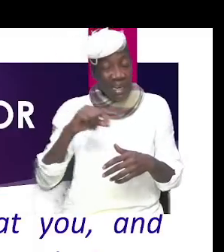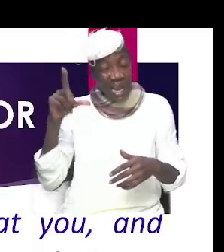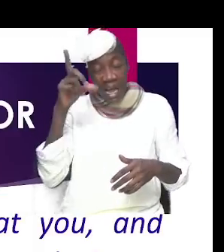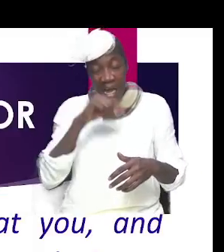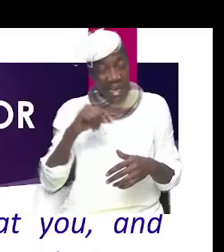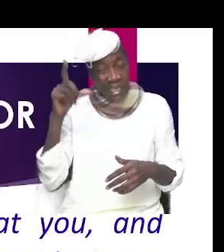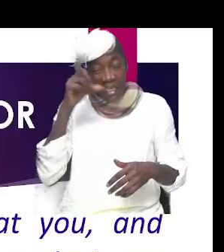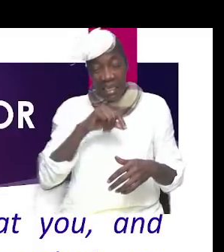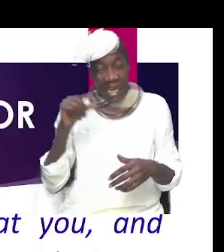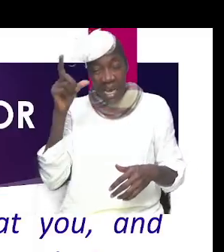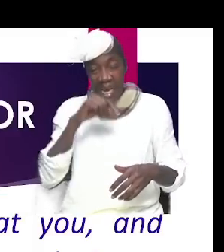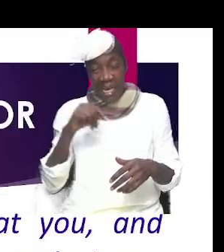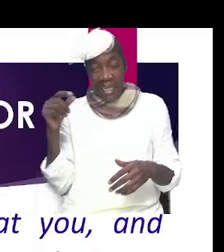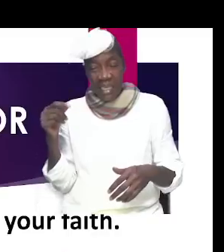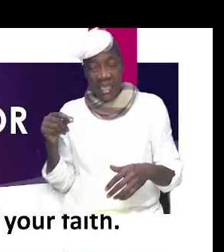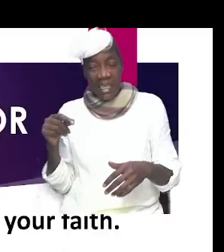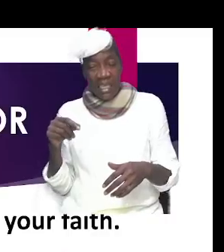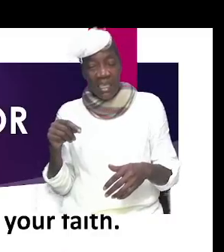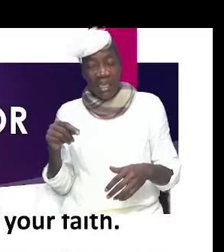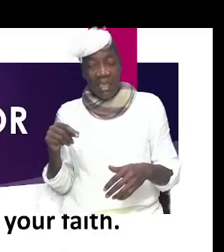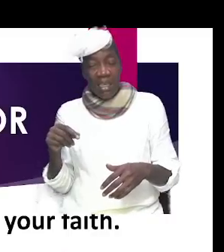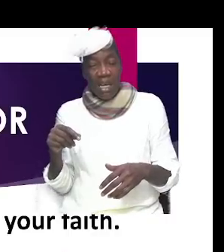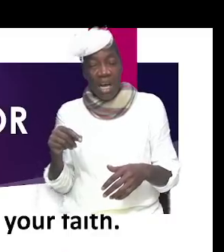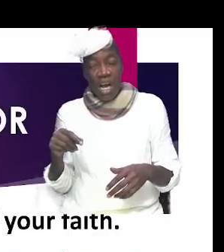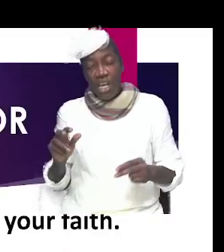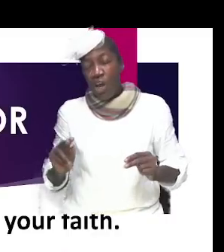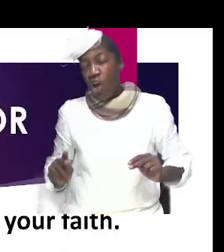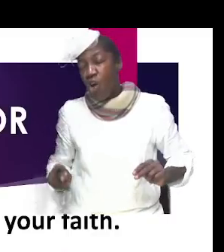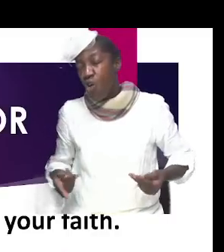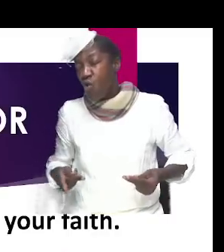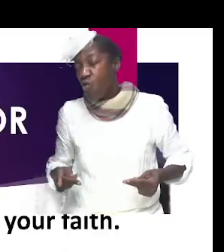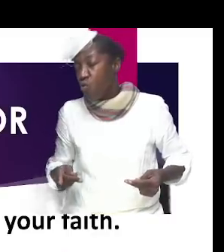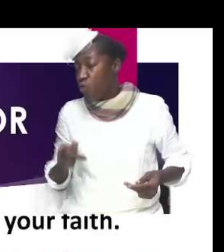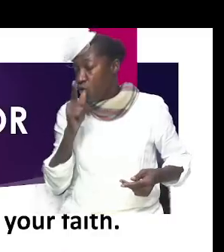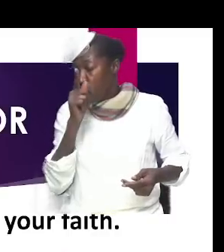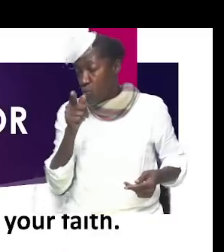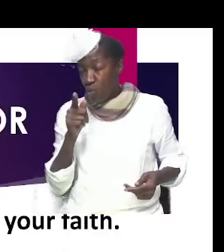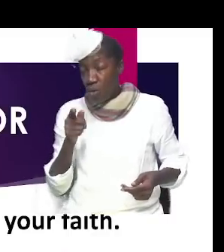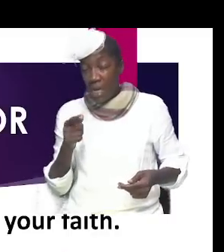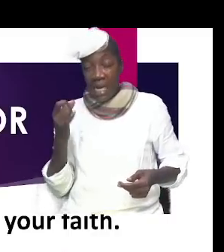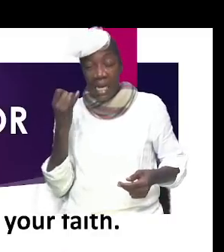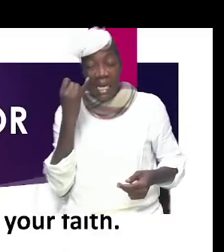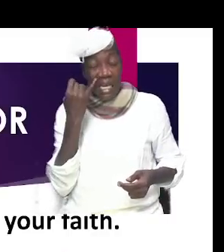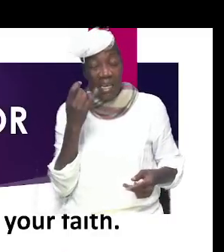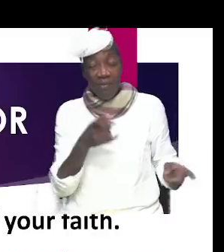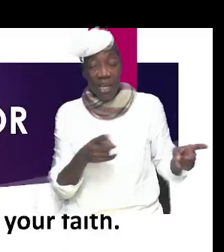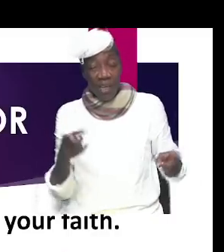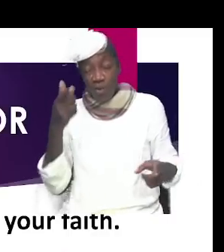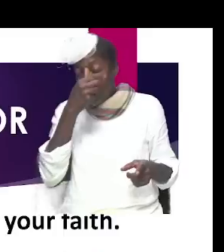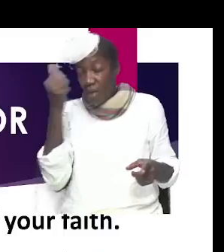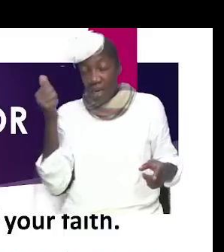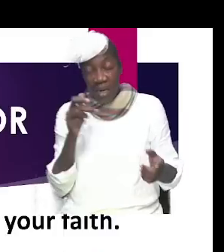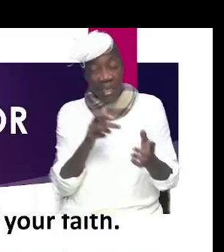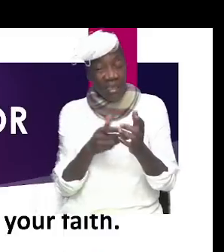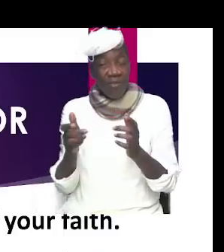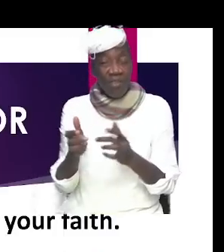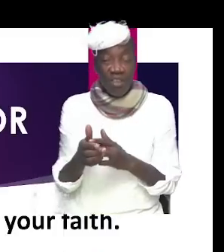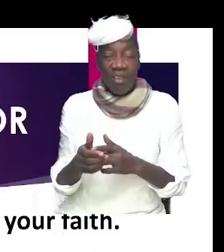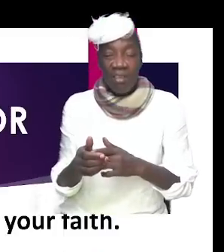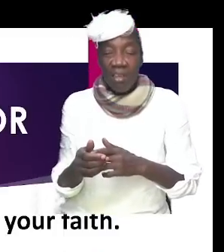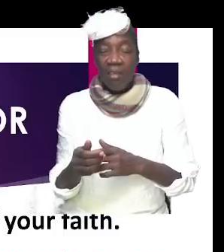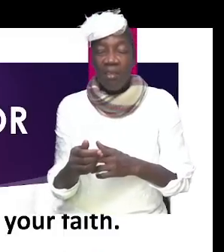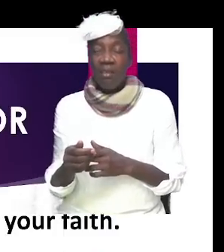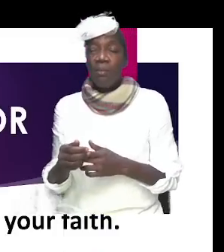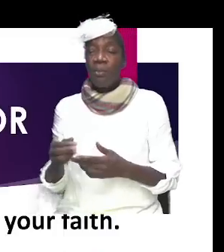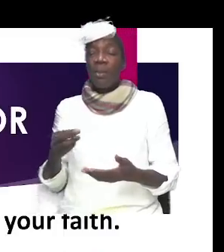persecute you, they call you names and all of those type of things. If they do this because of me, there is a